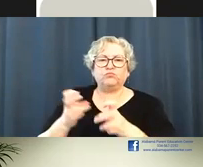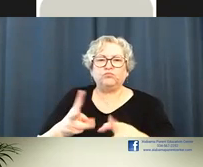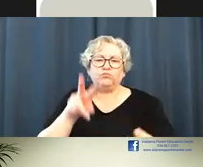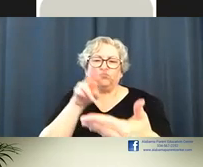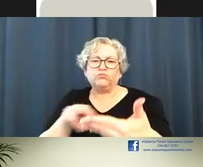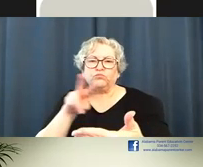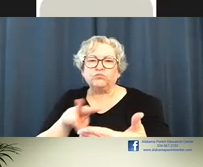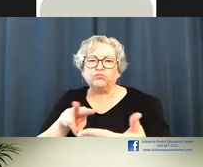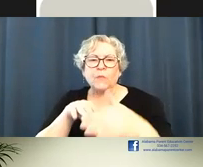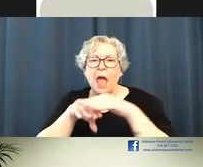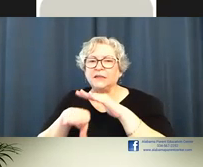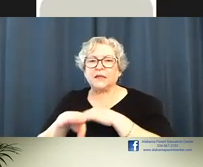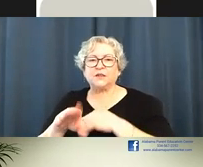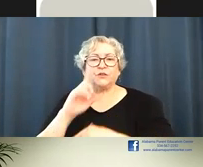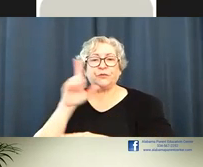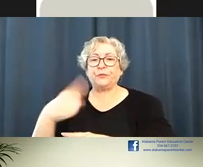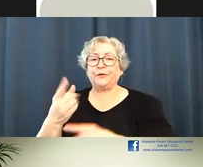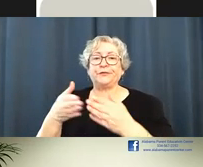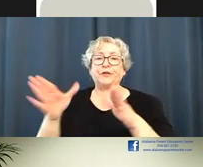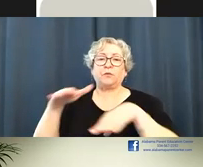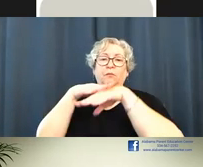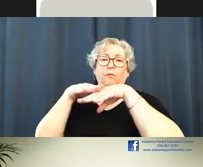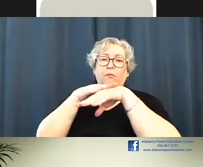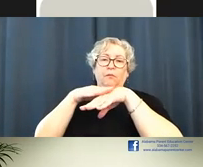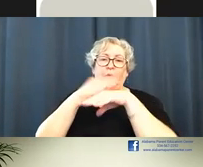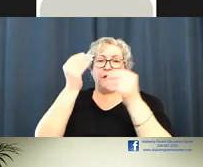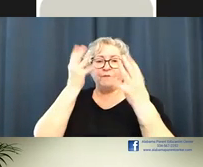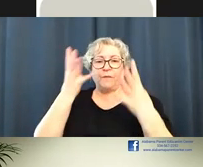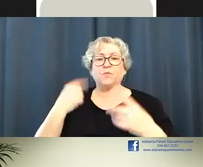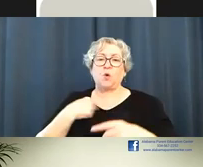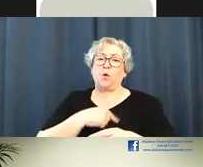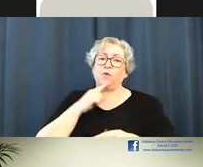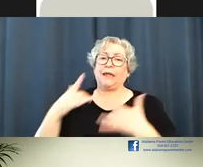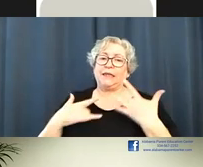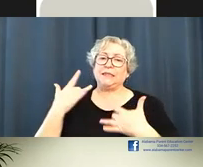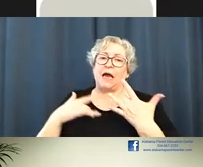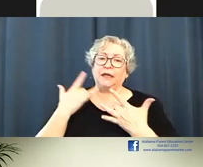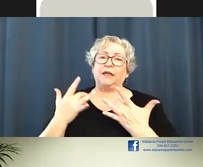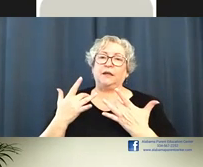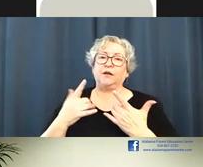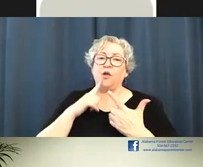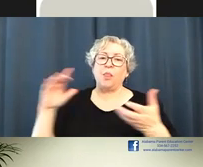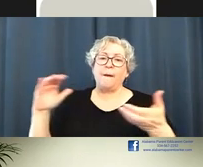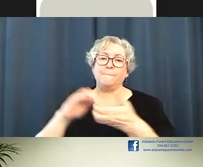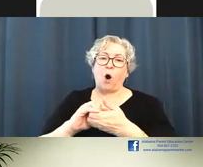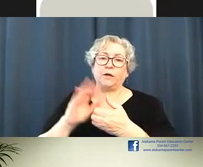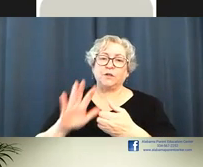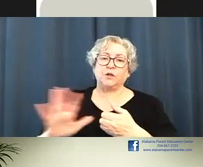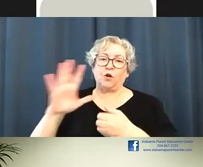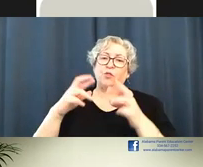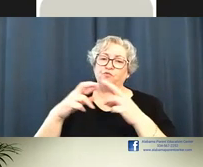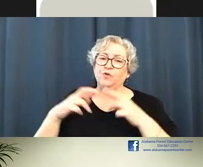access, other than just general information. And so we're really excited. The partners across the region are